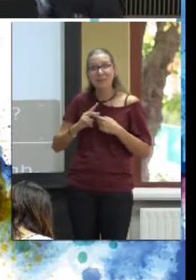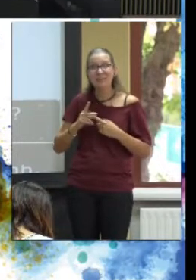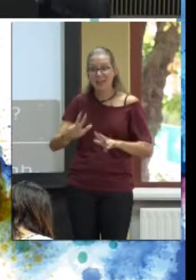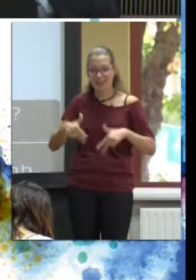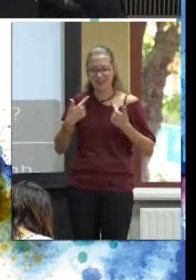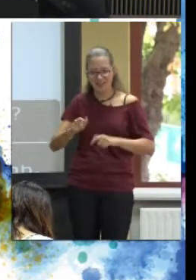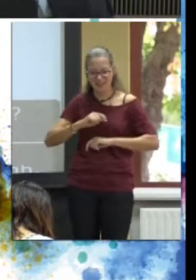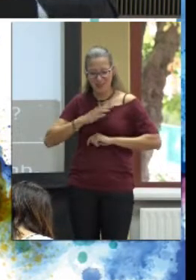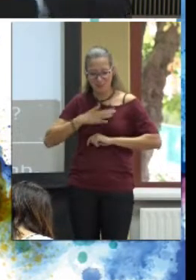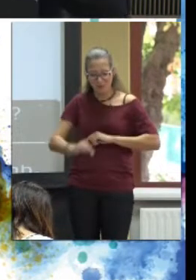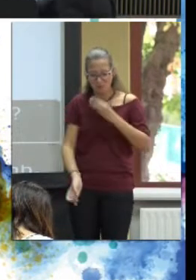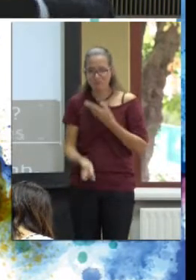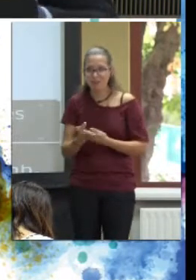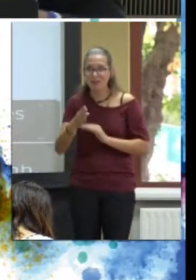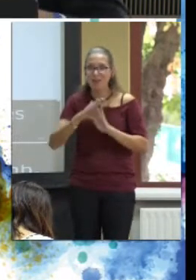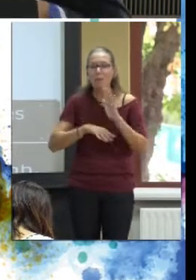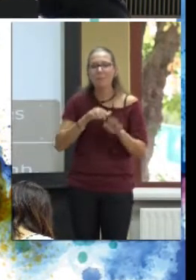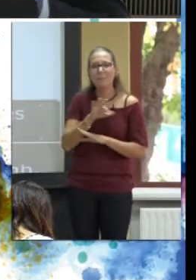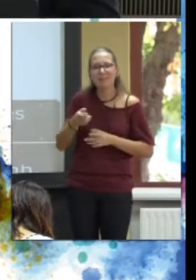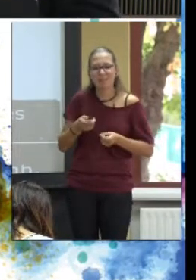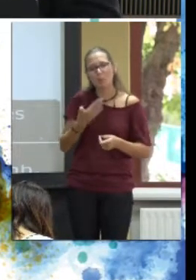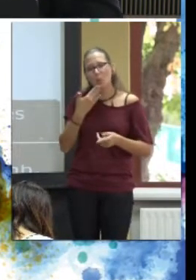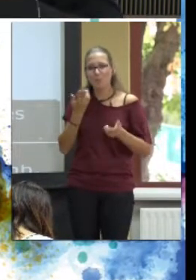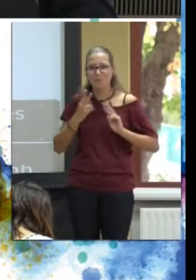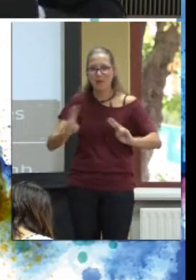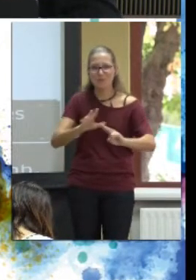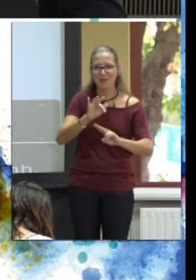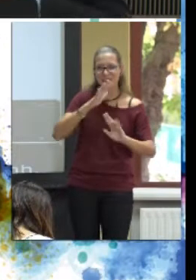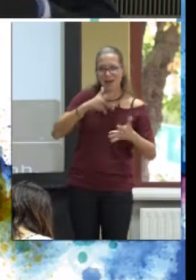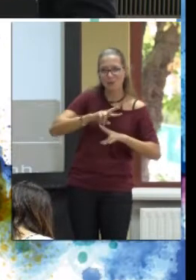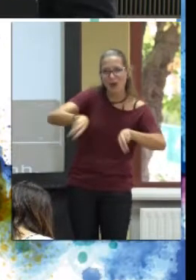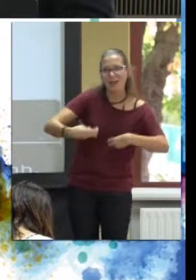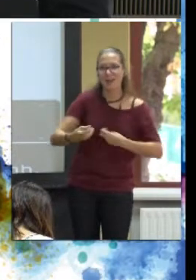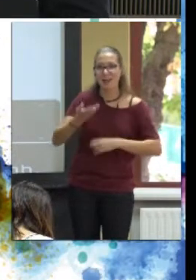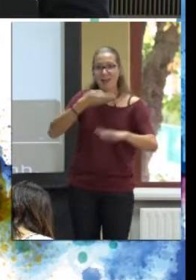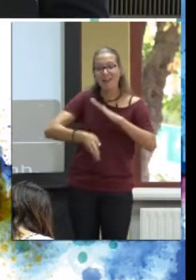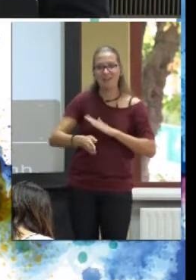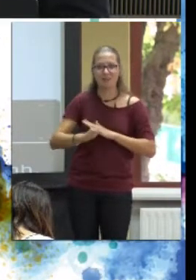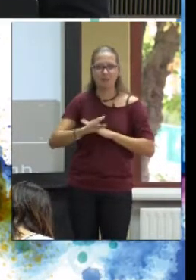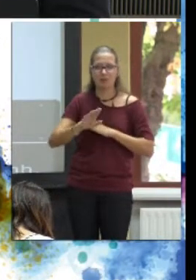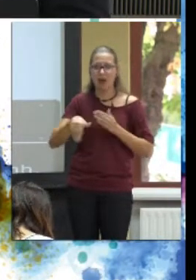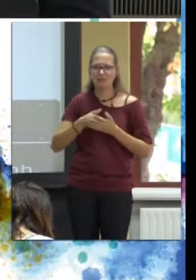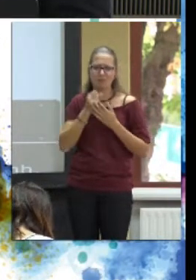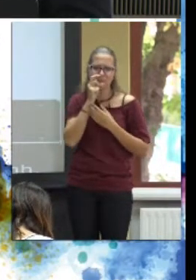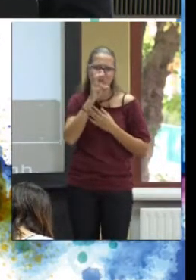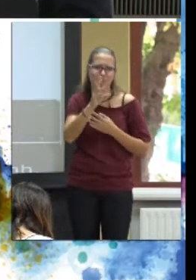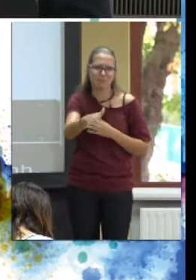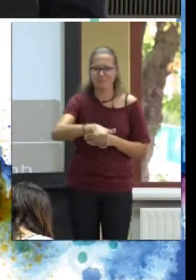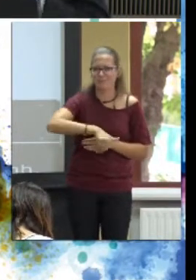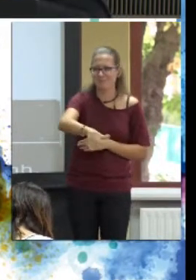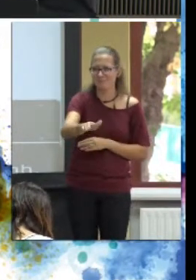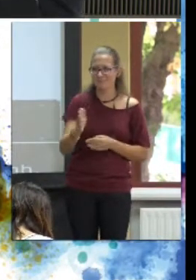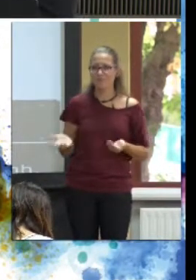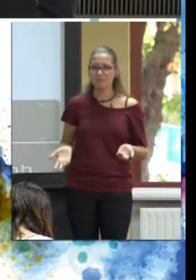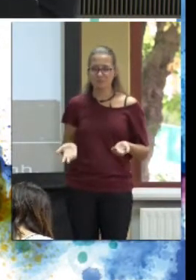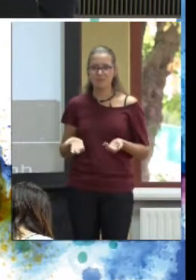tool allows us to build the tool and to keep it alive and kicking and accessible and updated